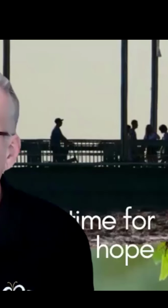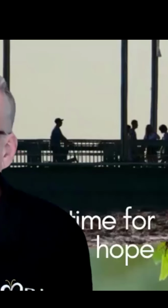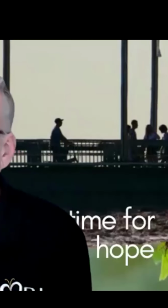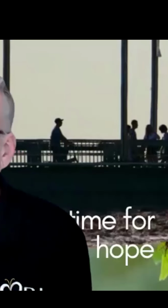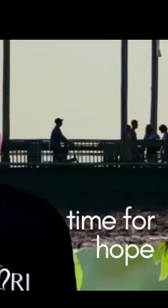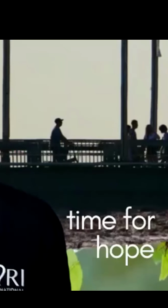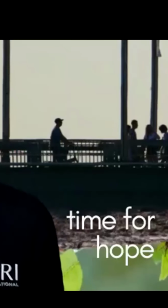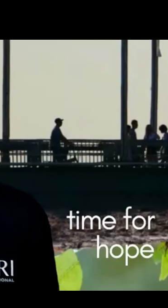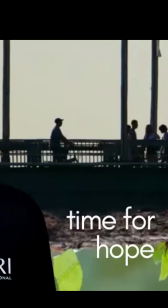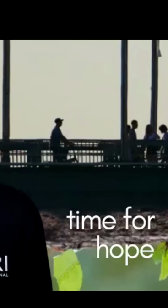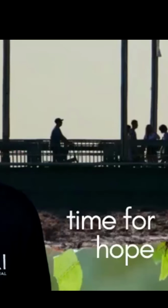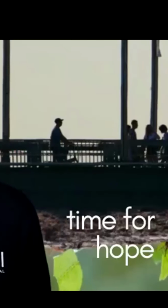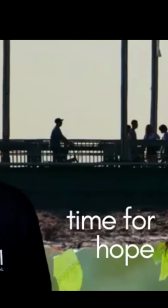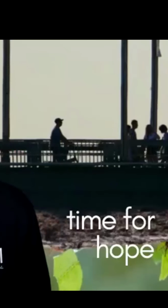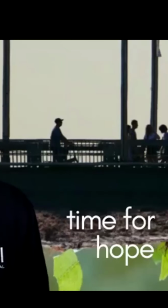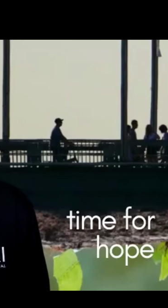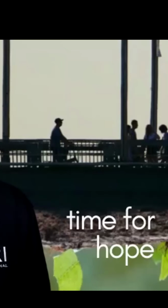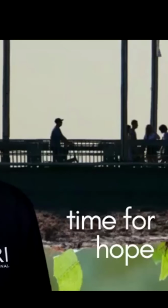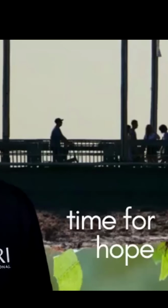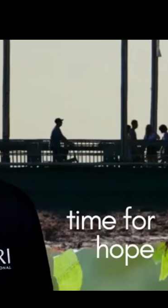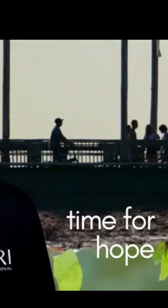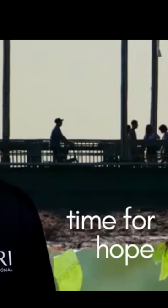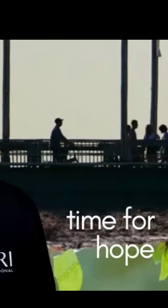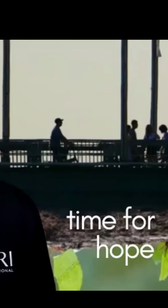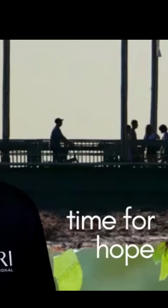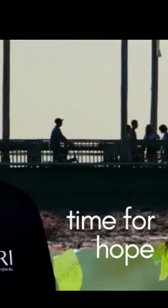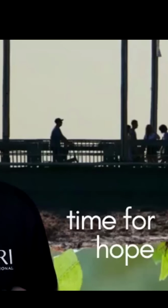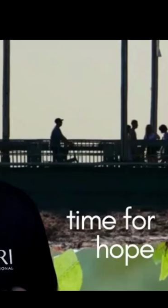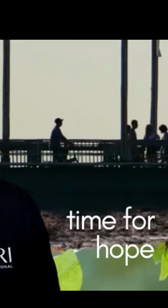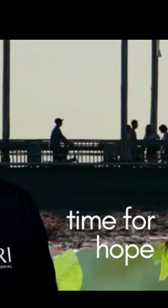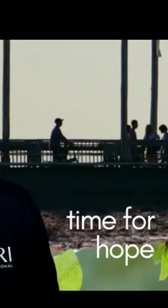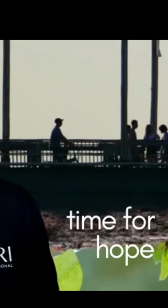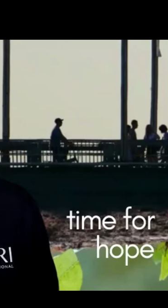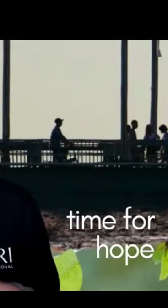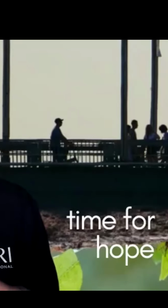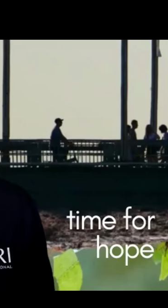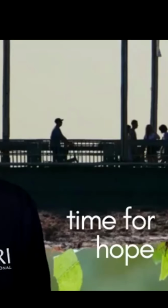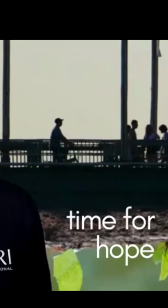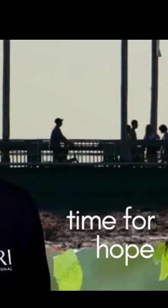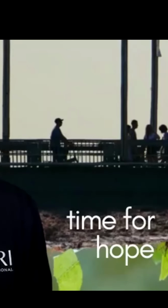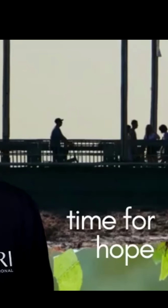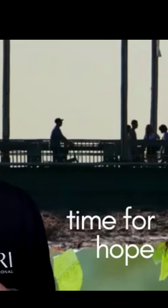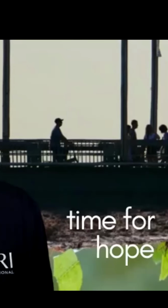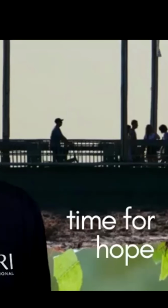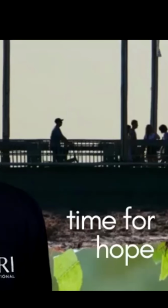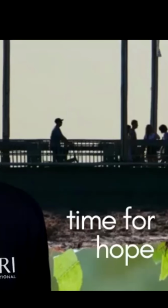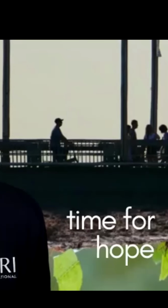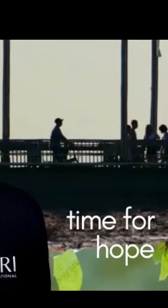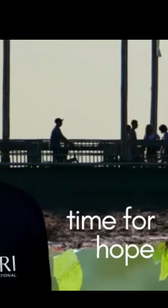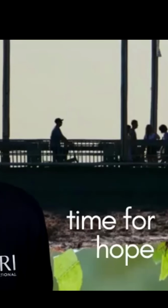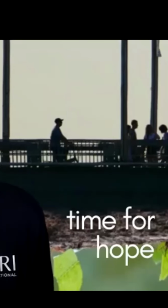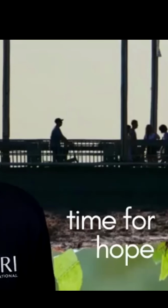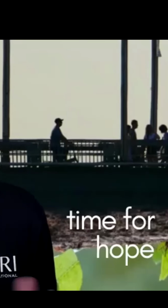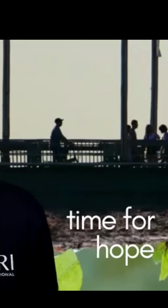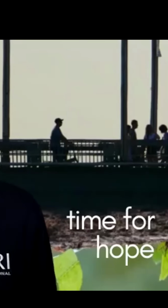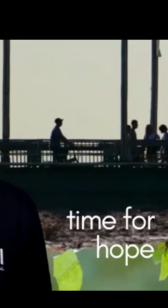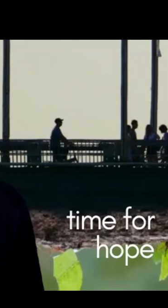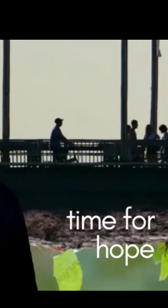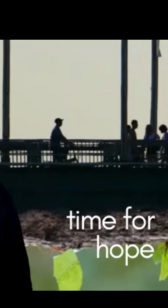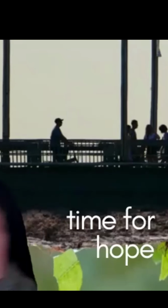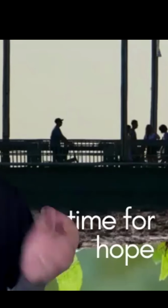build supportive networks, access community services, engage in meaningful activities.